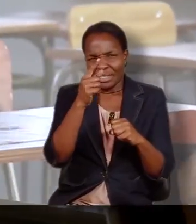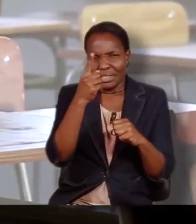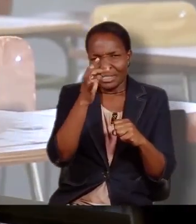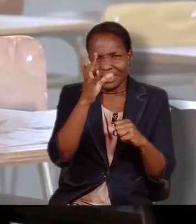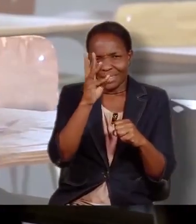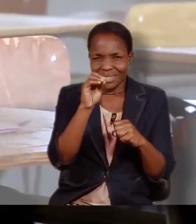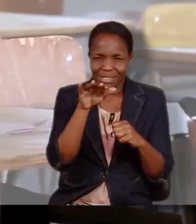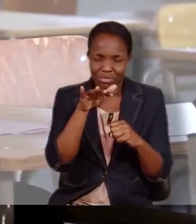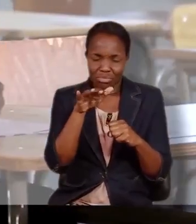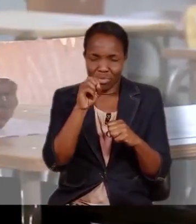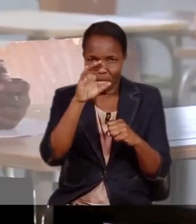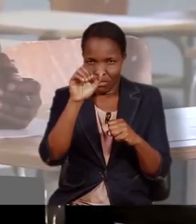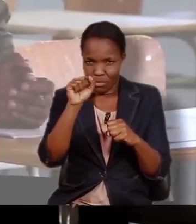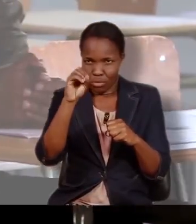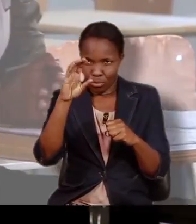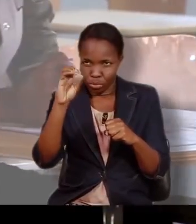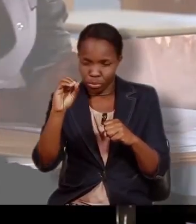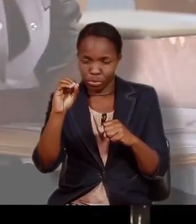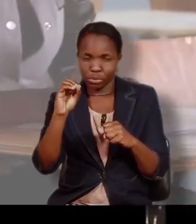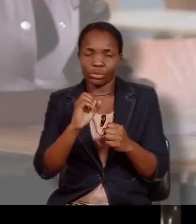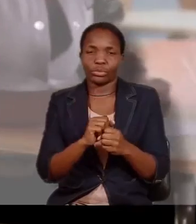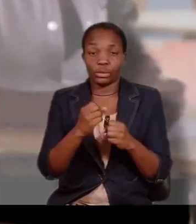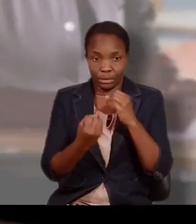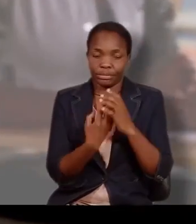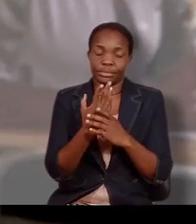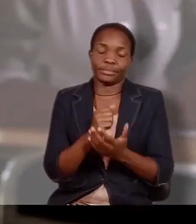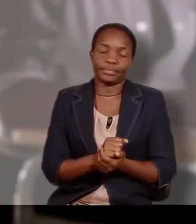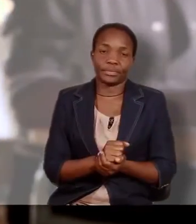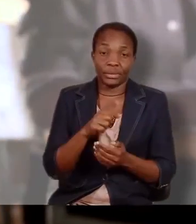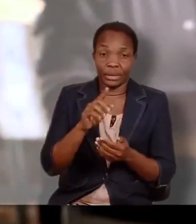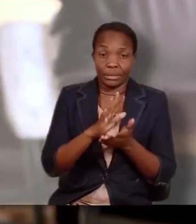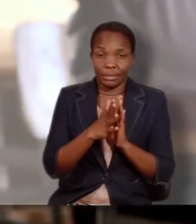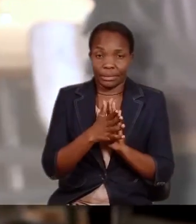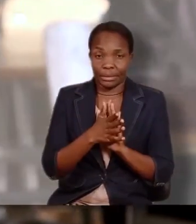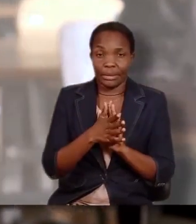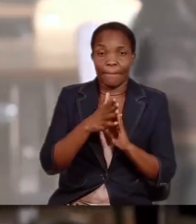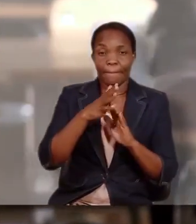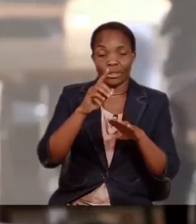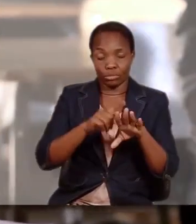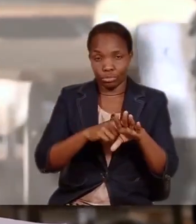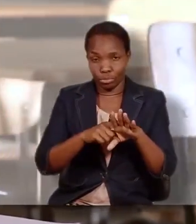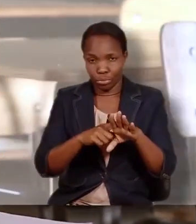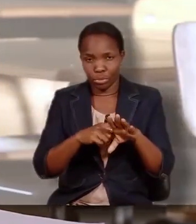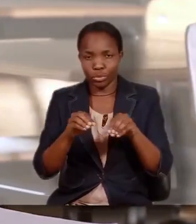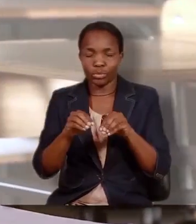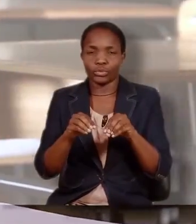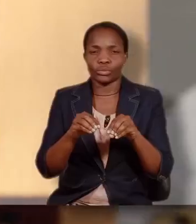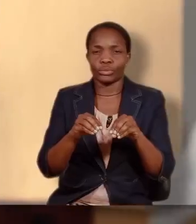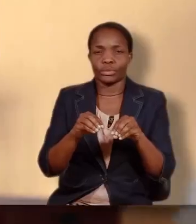SASO, was formed, which is now known as the Black Consciousness Movement, BCM, in South Africa.